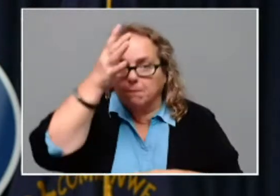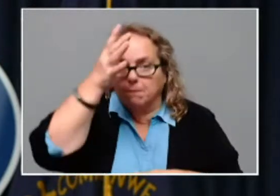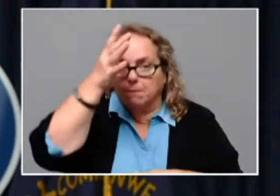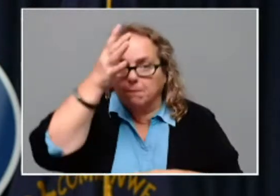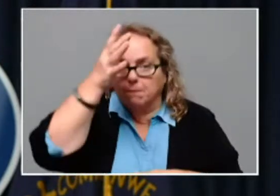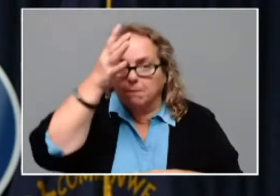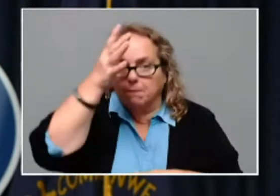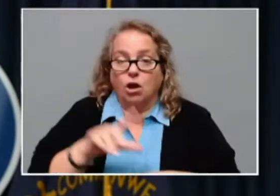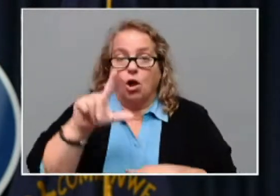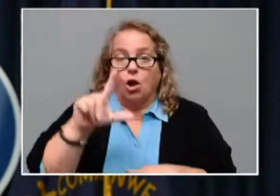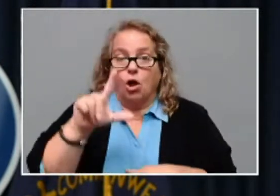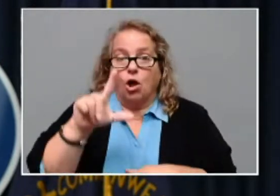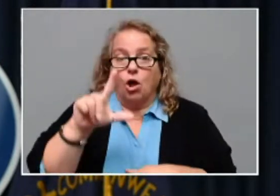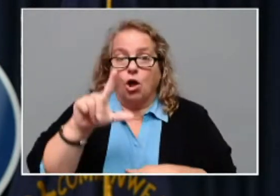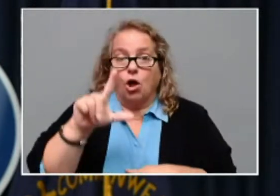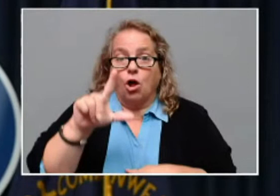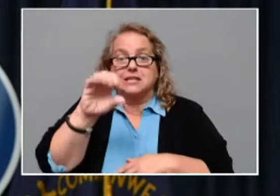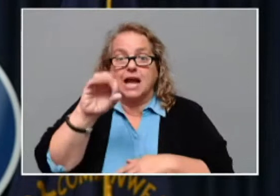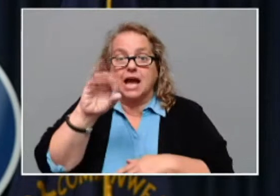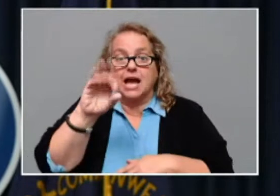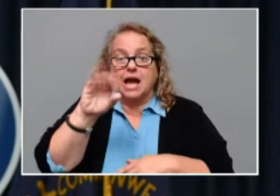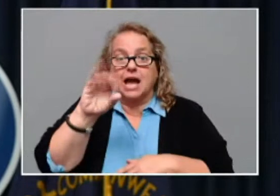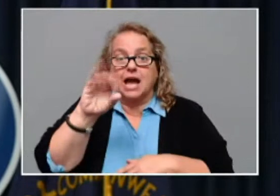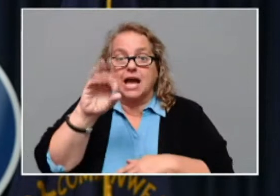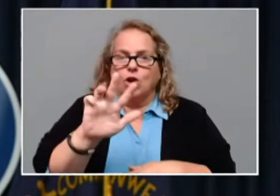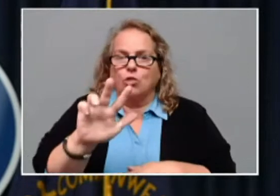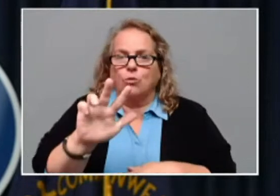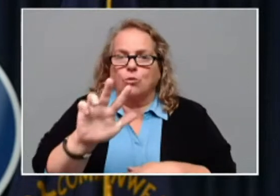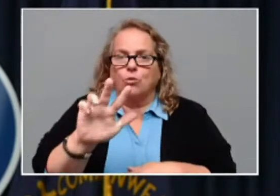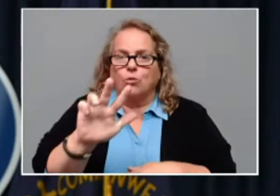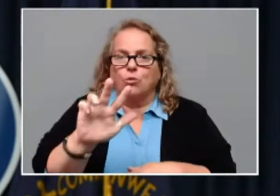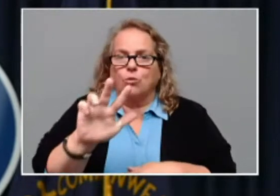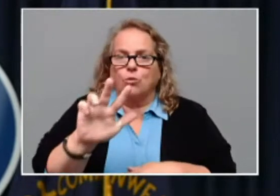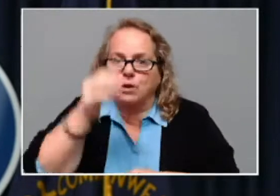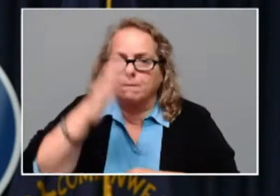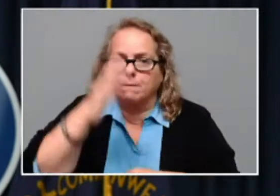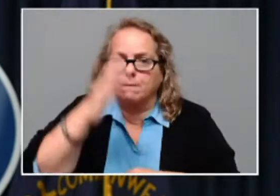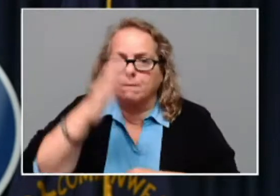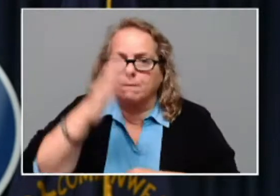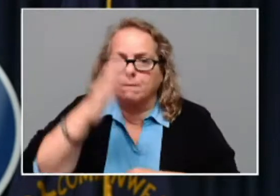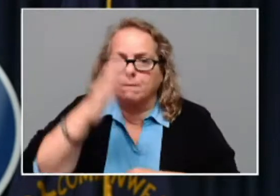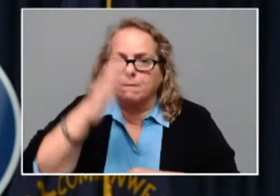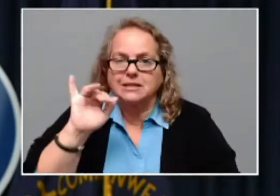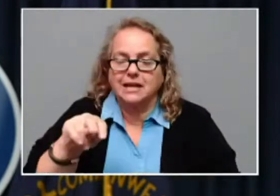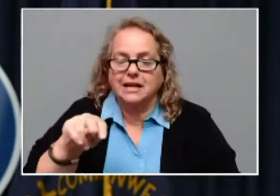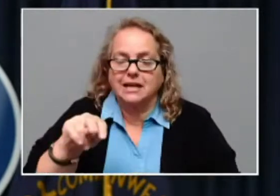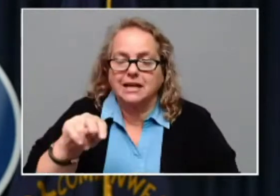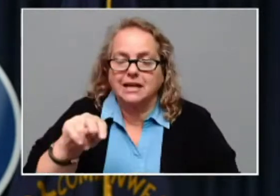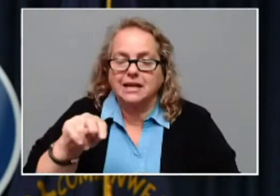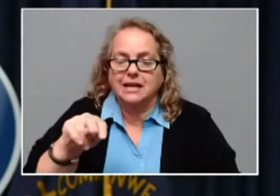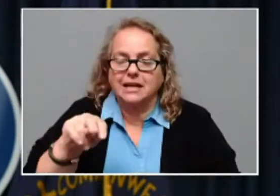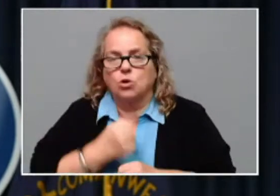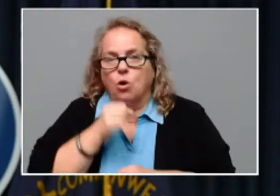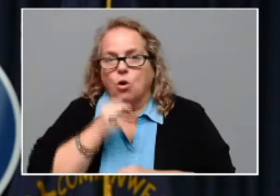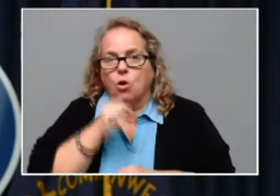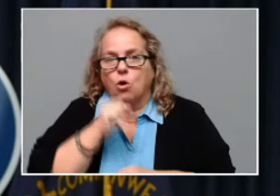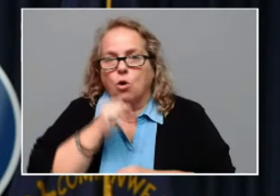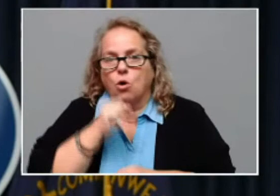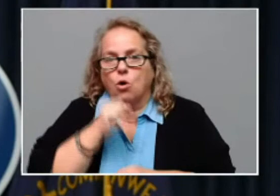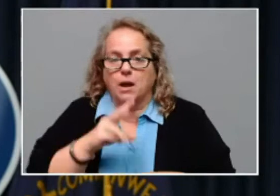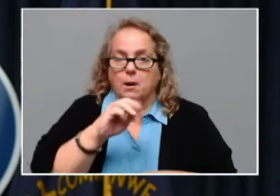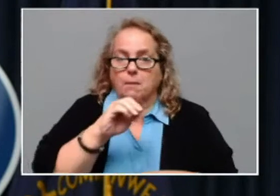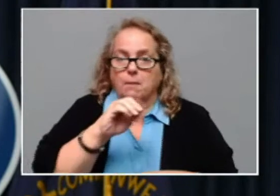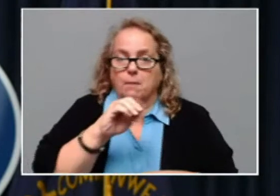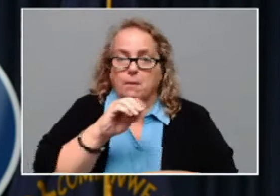lost a 43-year-old man. Martin County, a 56-year-old woman, Monroe County, a 59-year-old man.